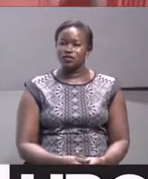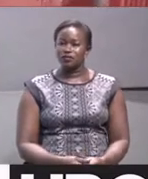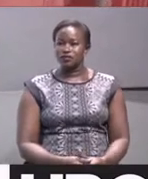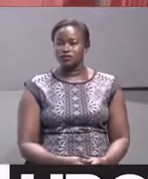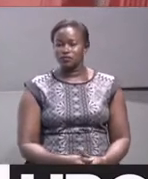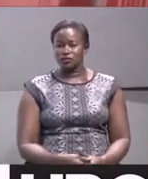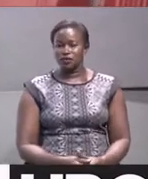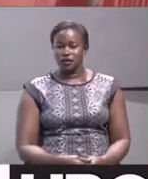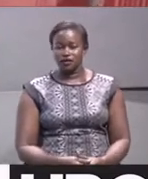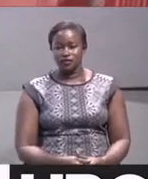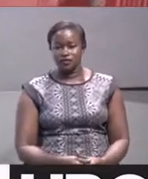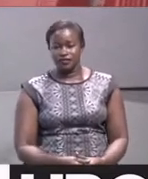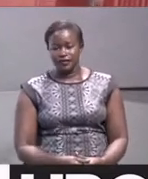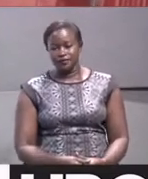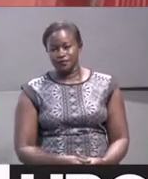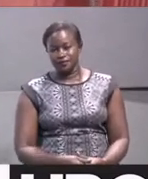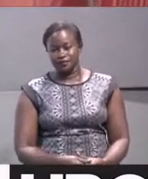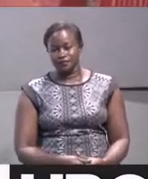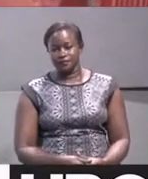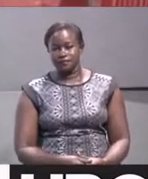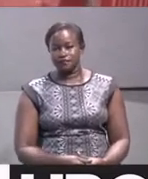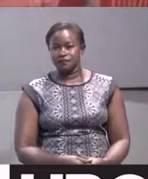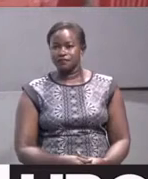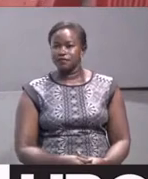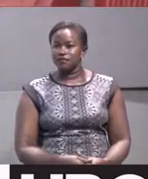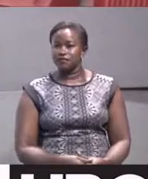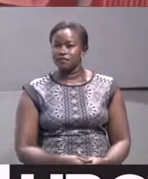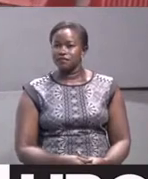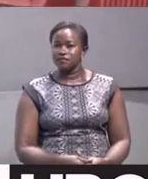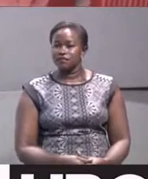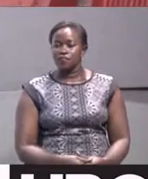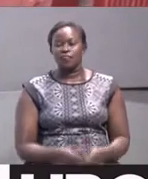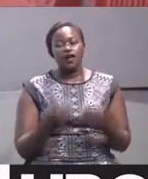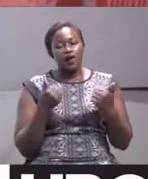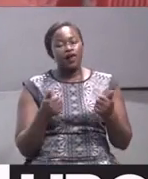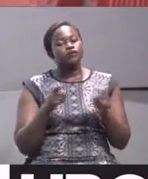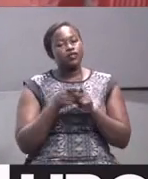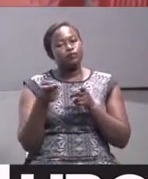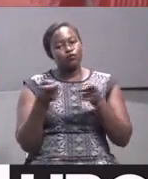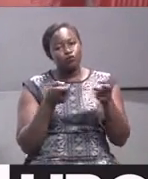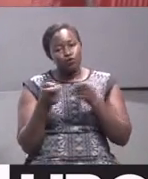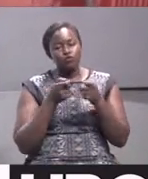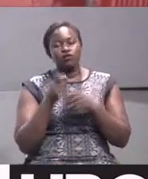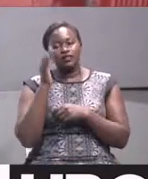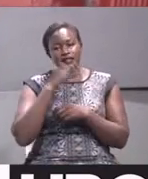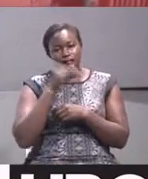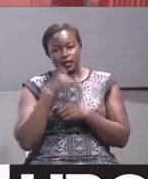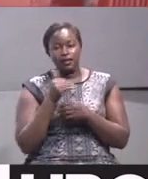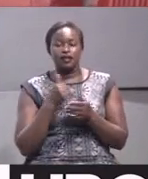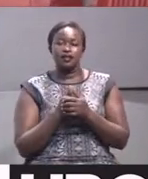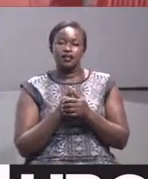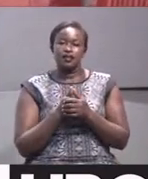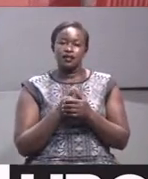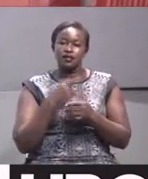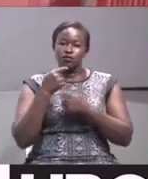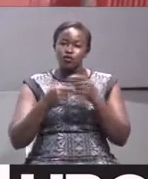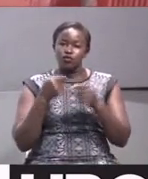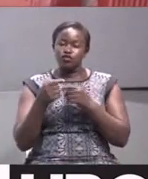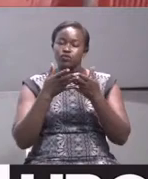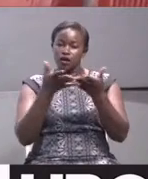advantages of a solar dryer. One is they reduce the odor smell, which is irritation to the